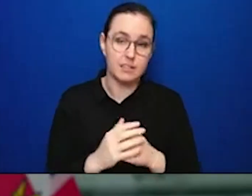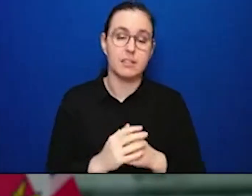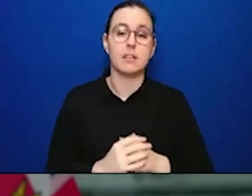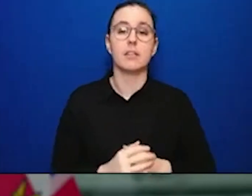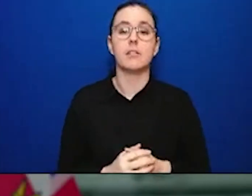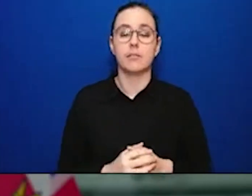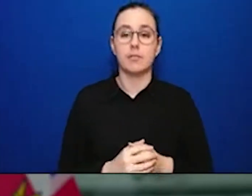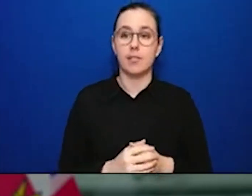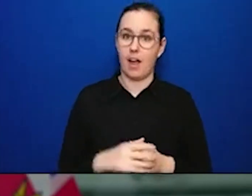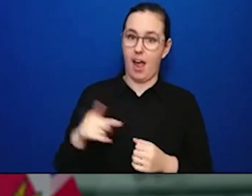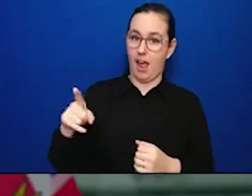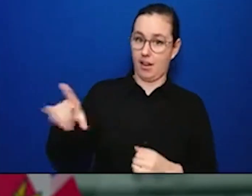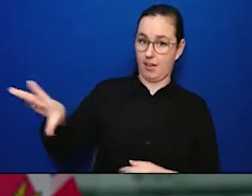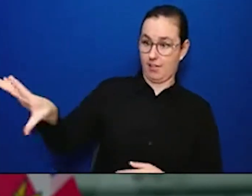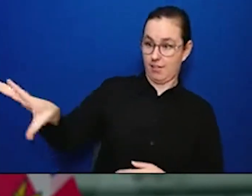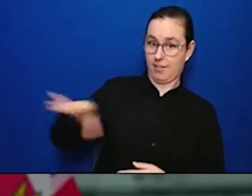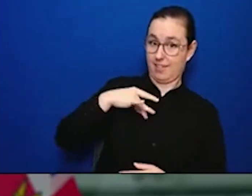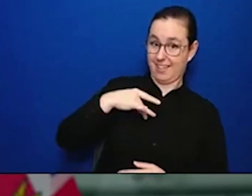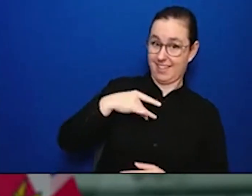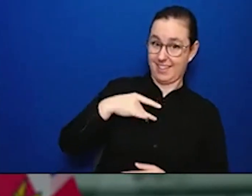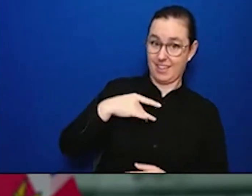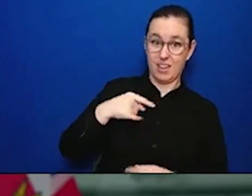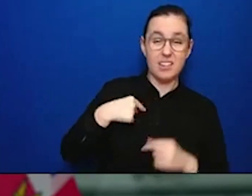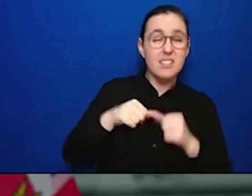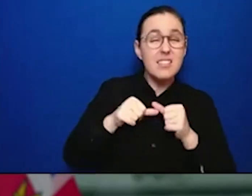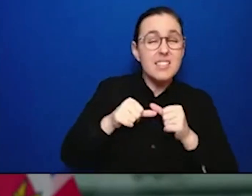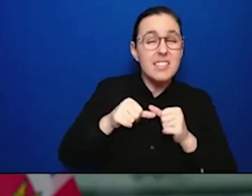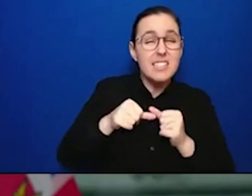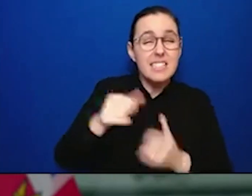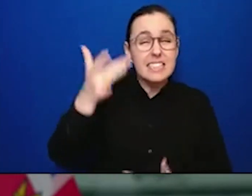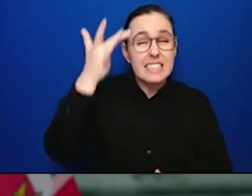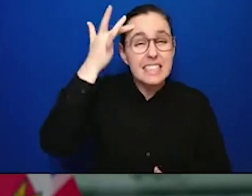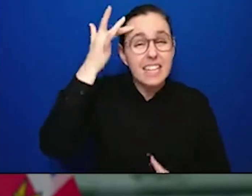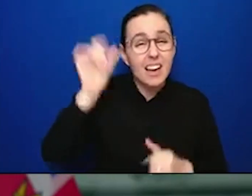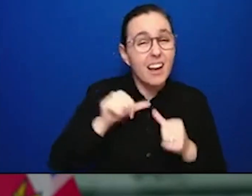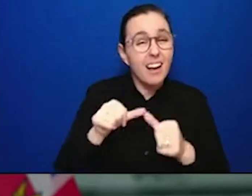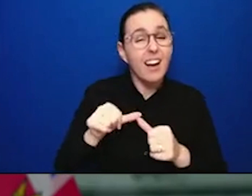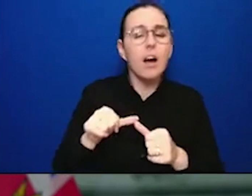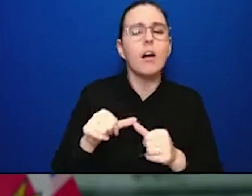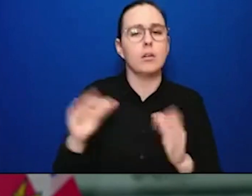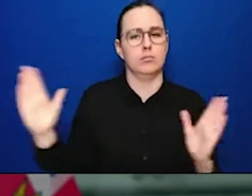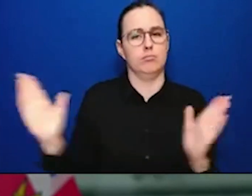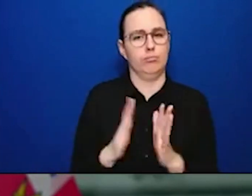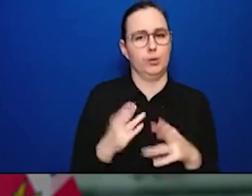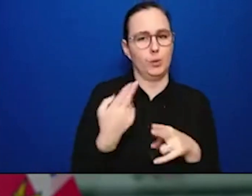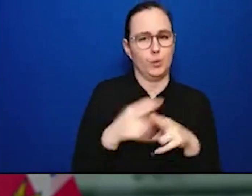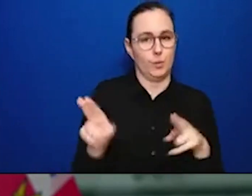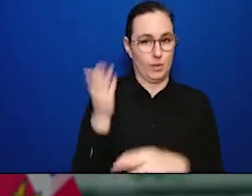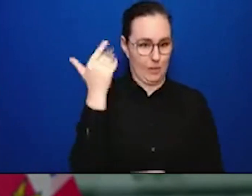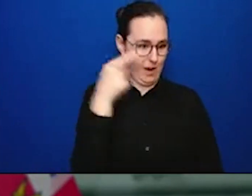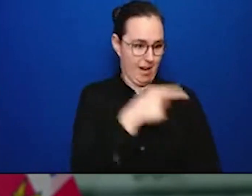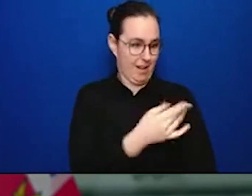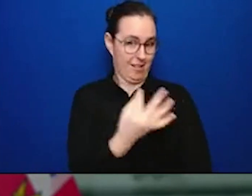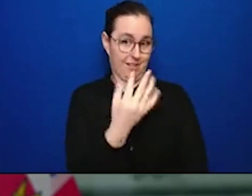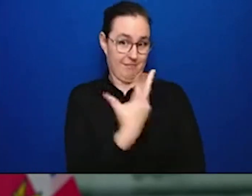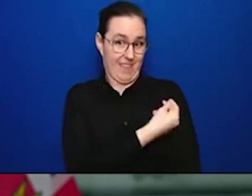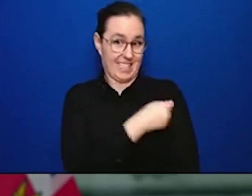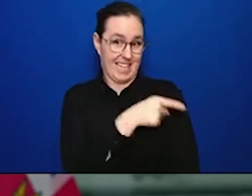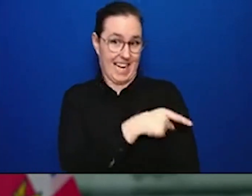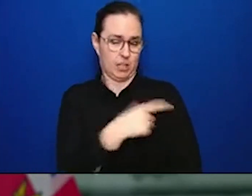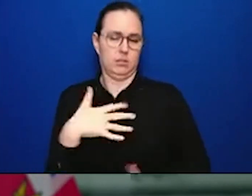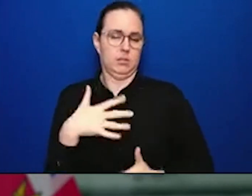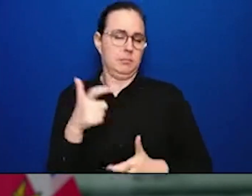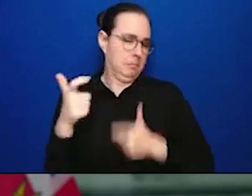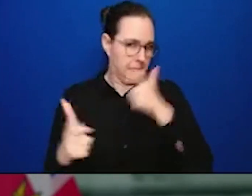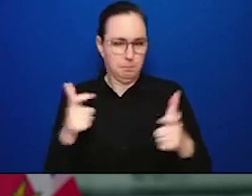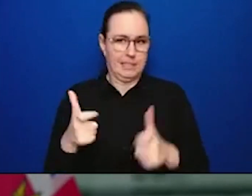This week, our schools are also doing a staggered start. And this is, again, we know that schools are safe. They're the best and